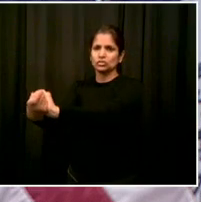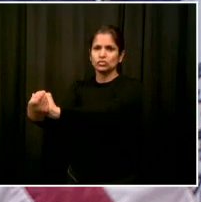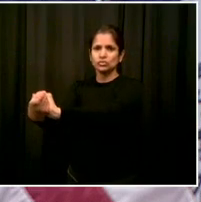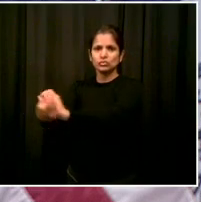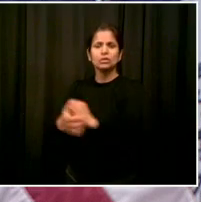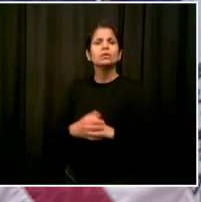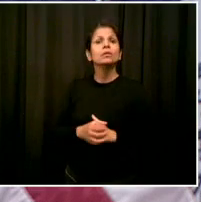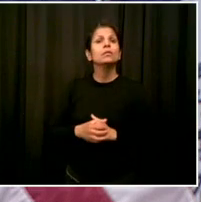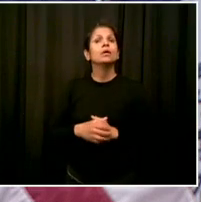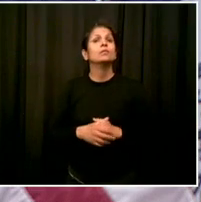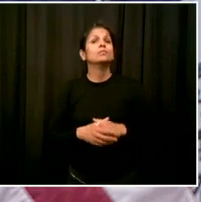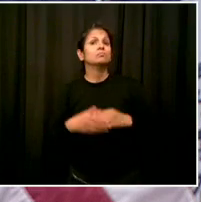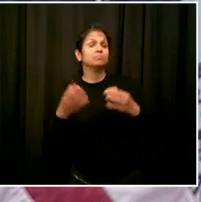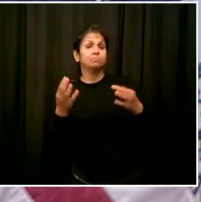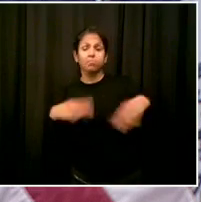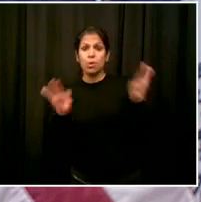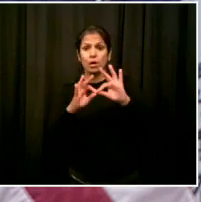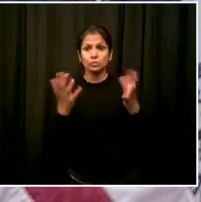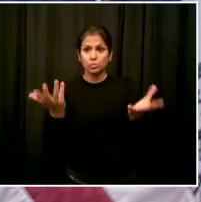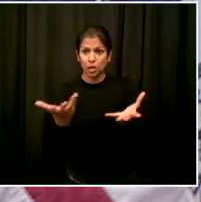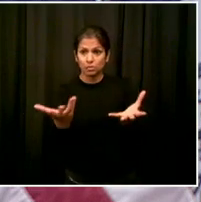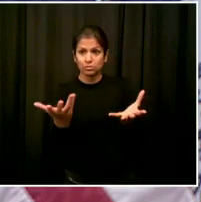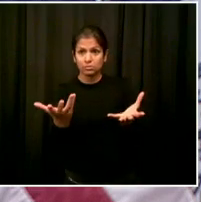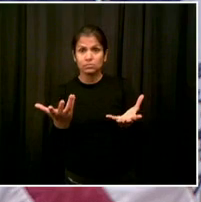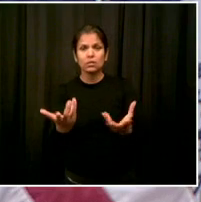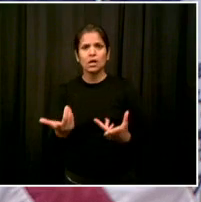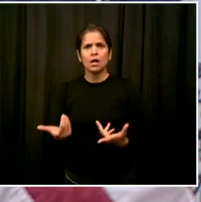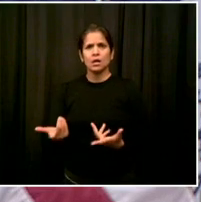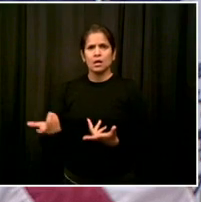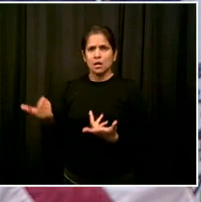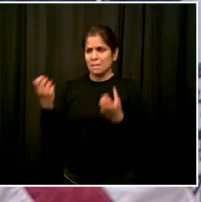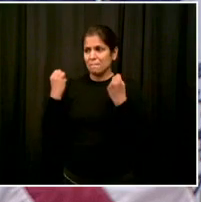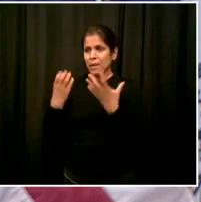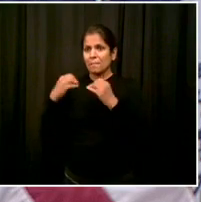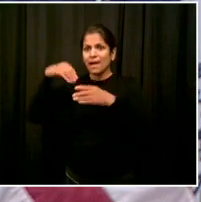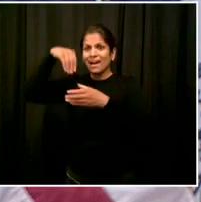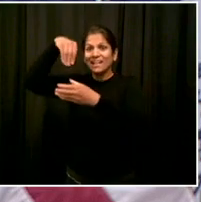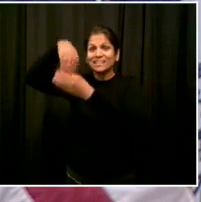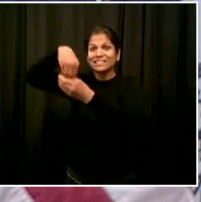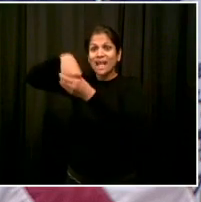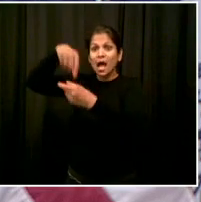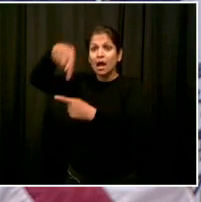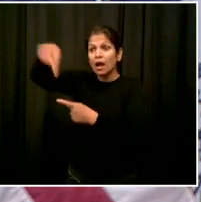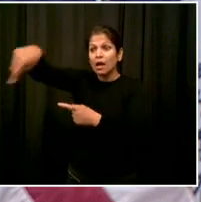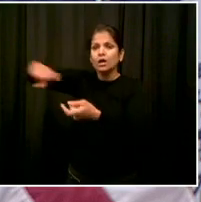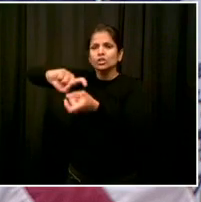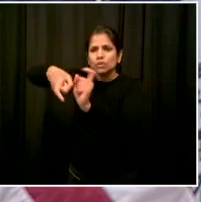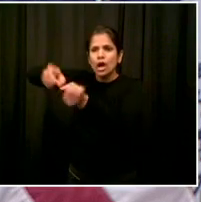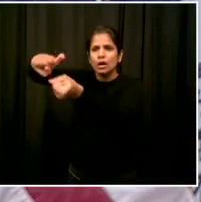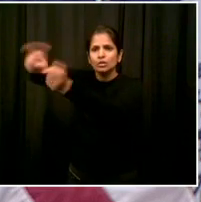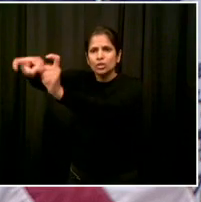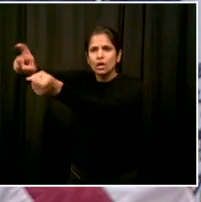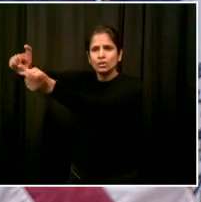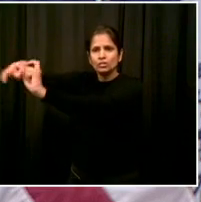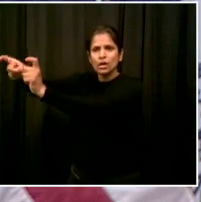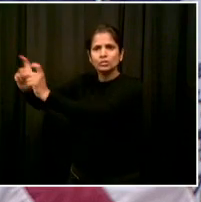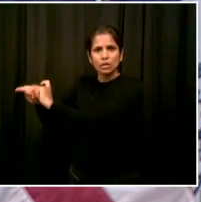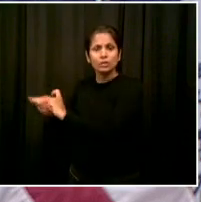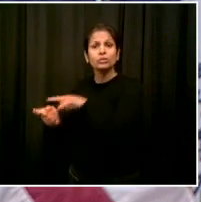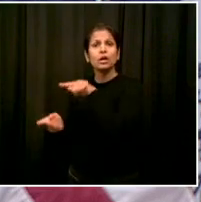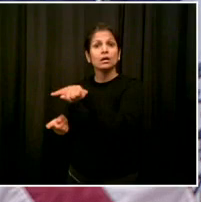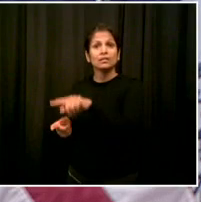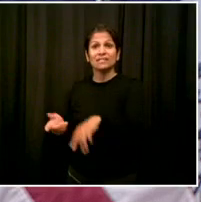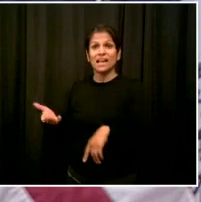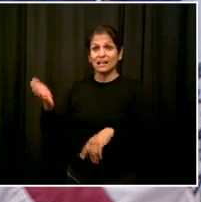go back to what the NYPD was like in the 70s or 80s and how profoundly different it is from then, or how profoundly different it is since